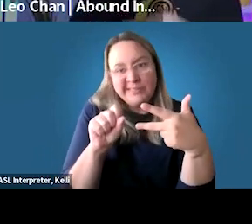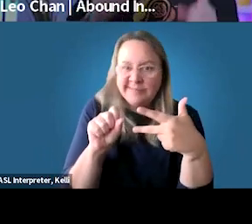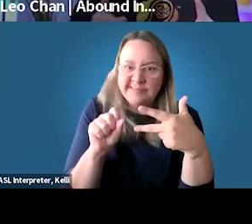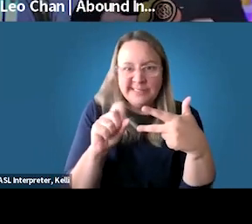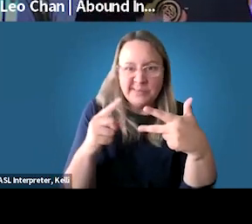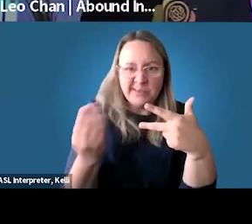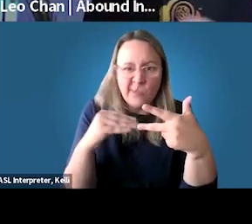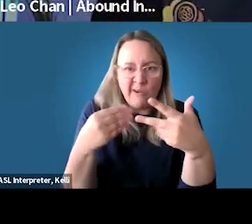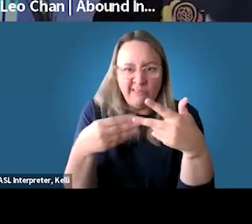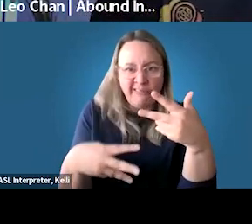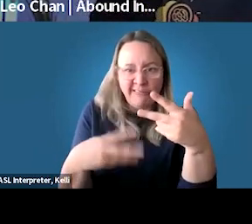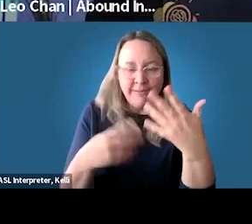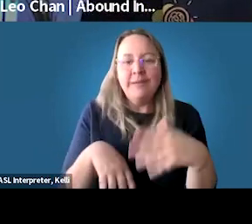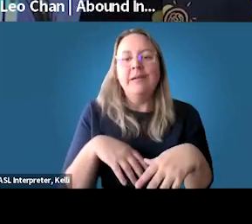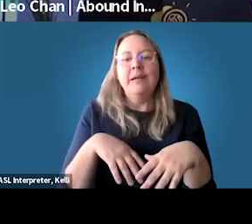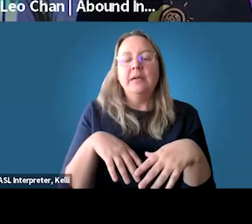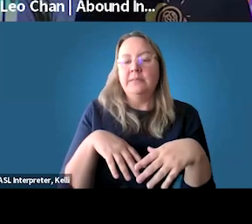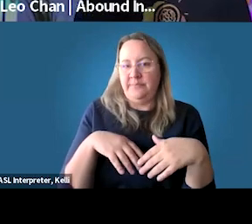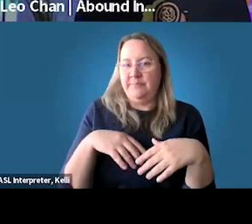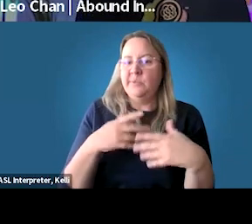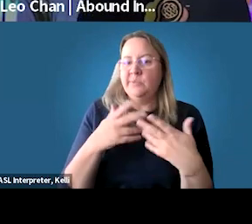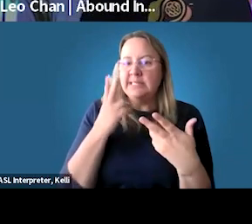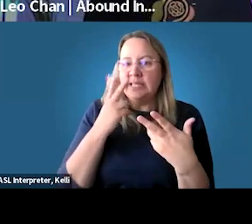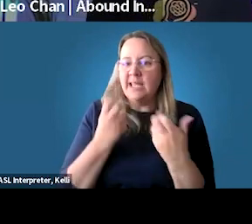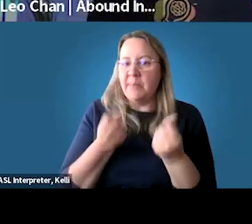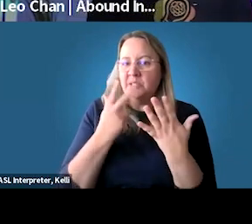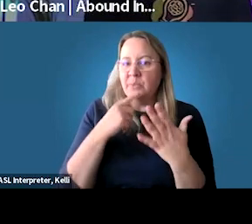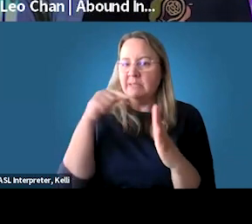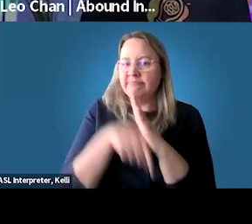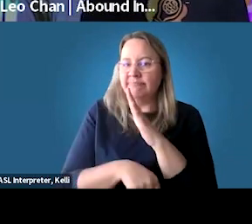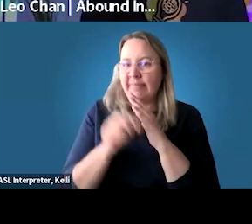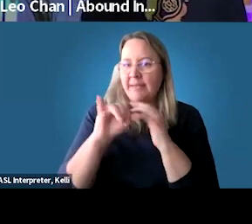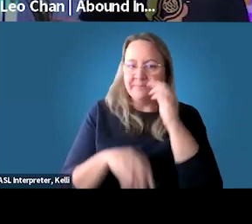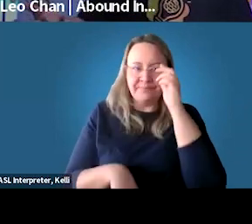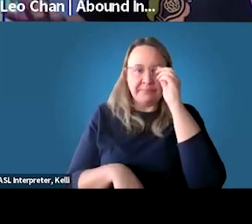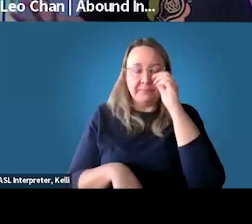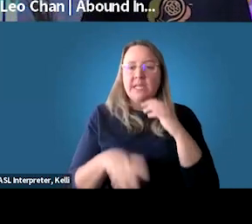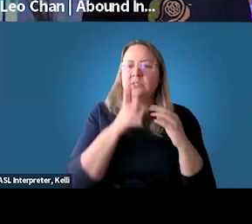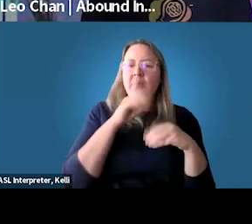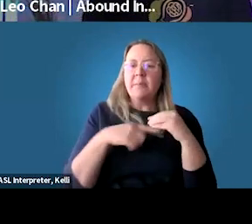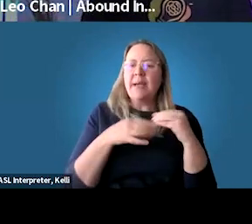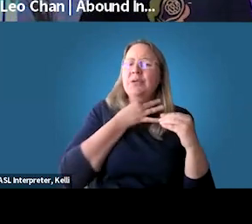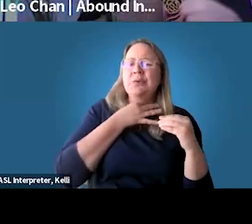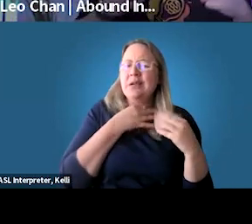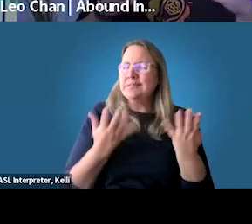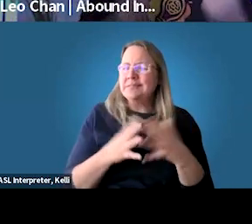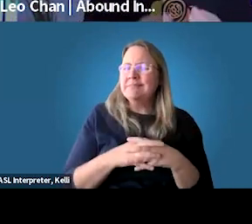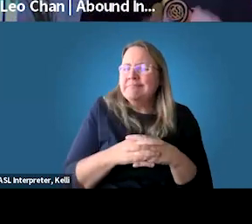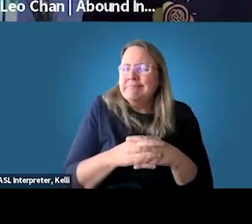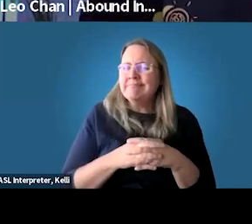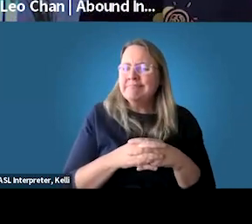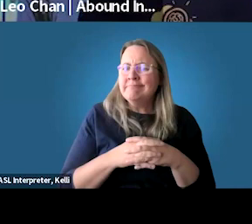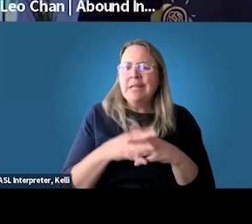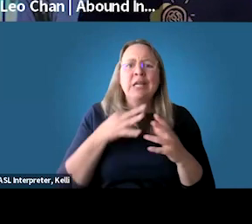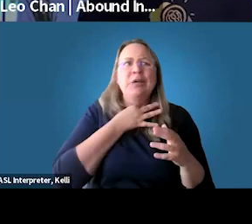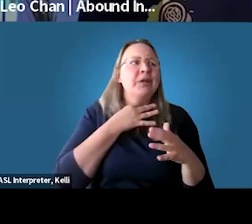more than this, but we have an hour today, so we'll see how far we can get with that. All right. So let's talk about curiosity. What